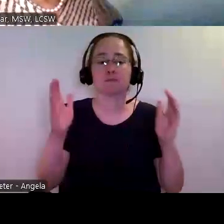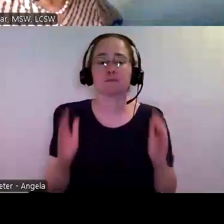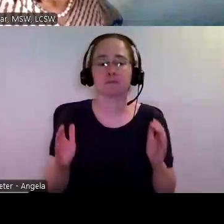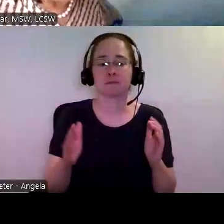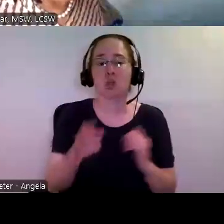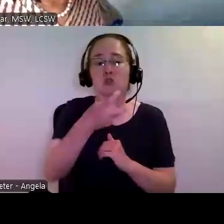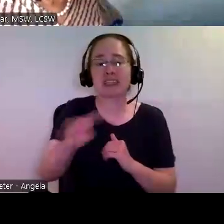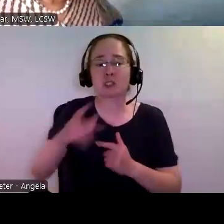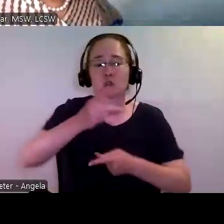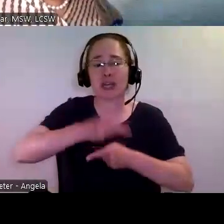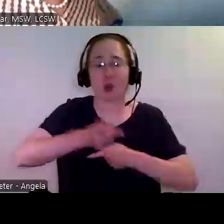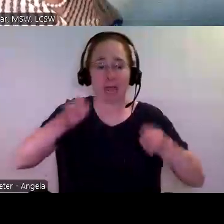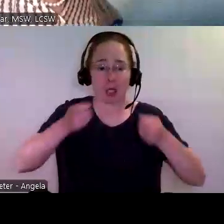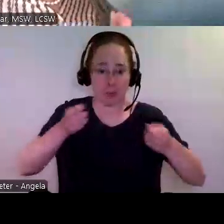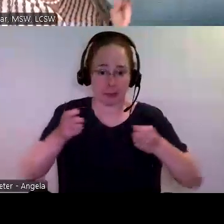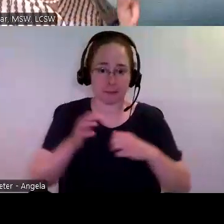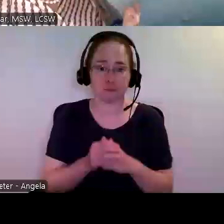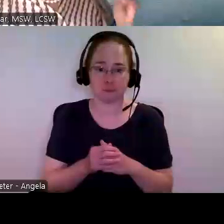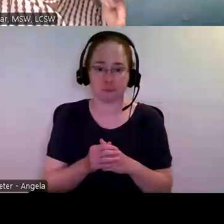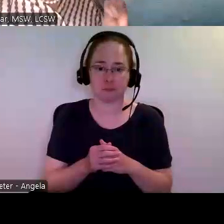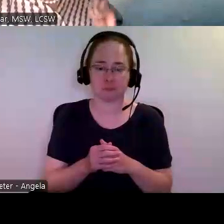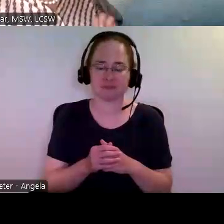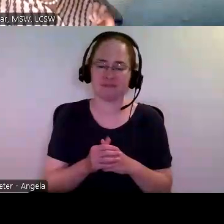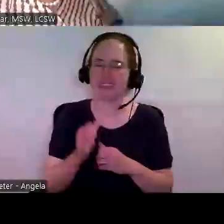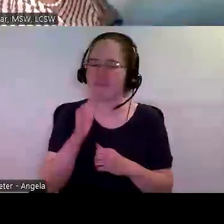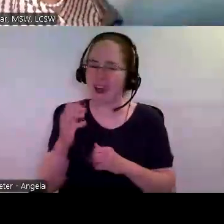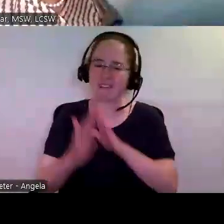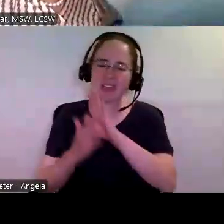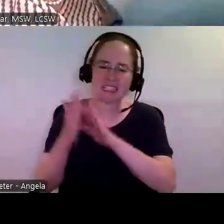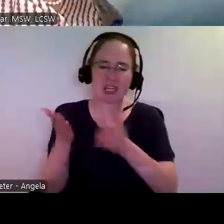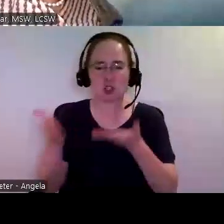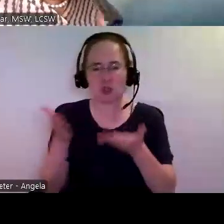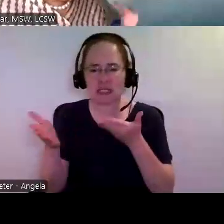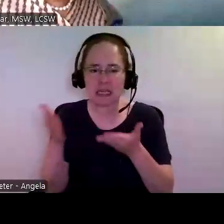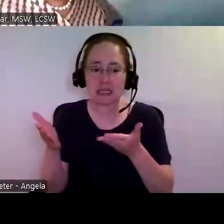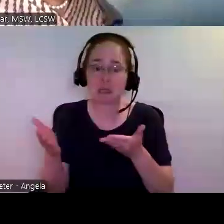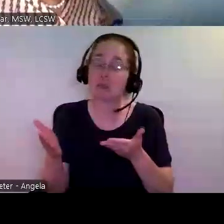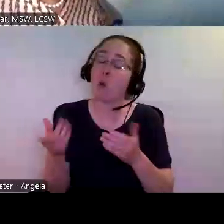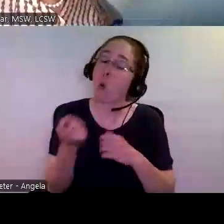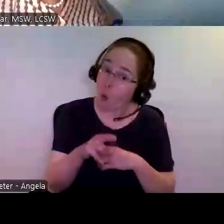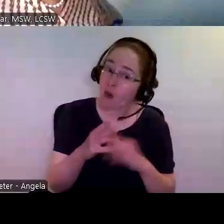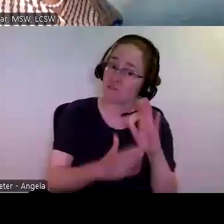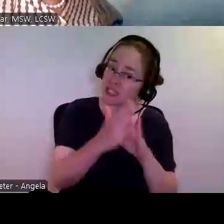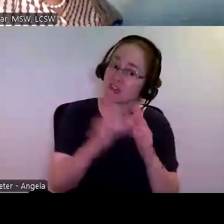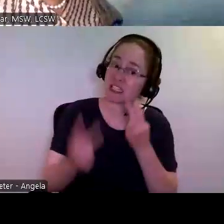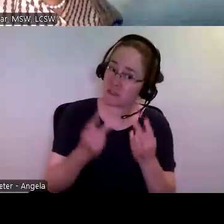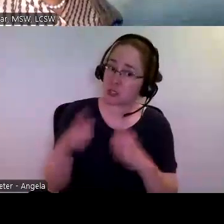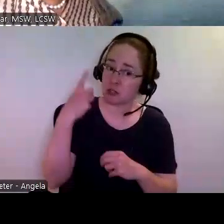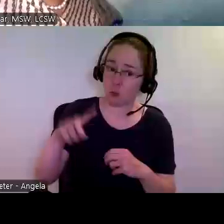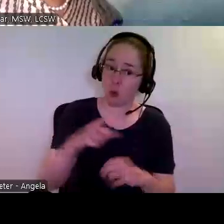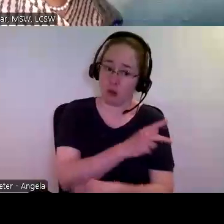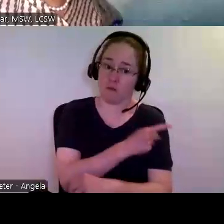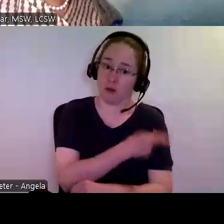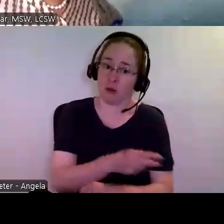care management, which is certain non-face-to-face services and face-to-face visits for beneficiaries